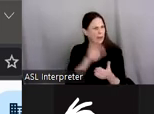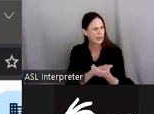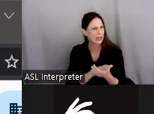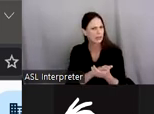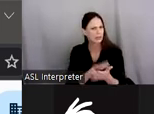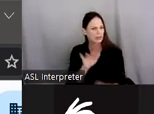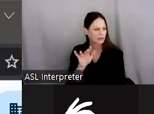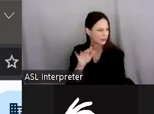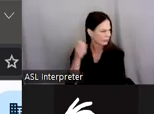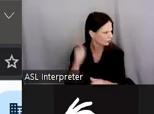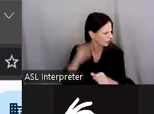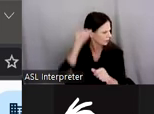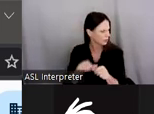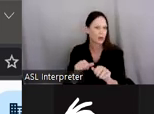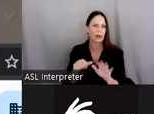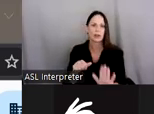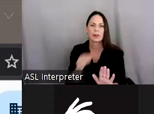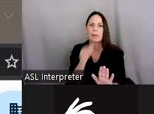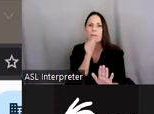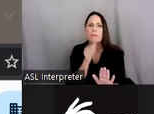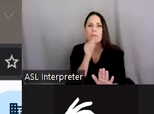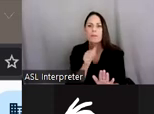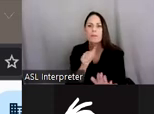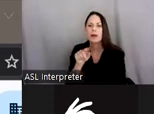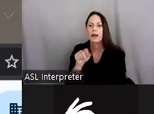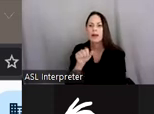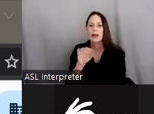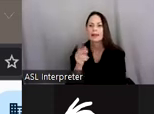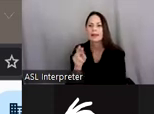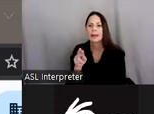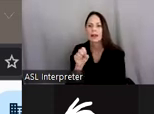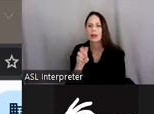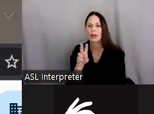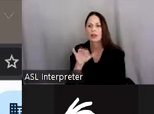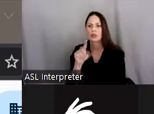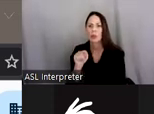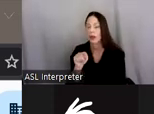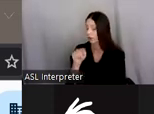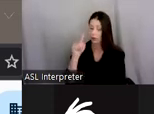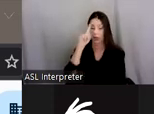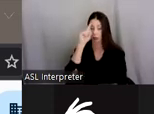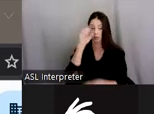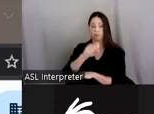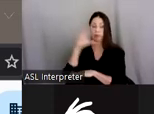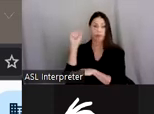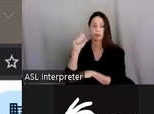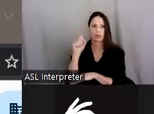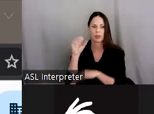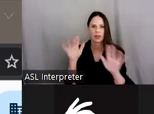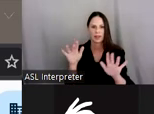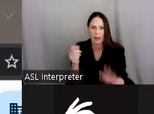I'm trying to recall, please be with me. Taylor Swift got my mind blown. So I'm a little off, just let you know.